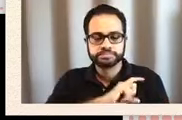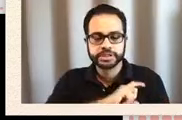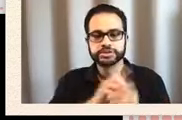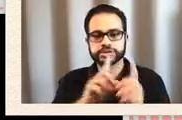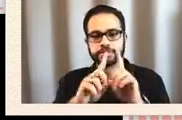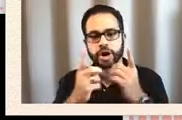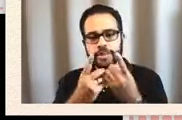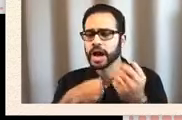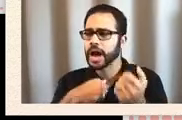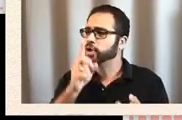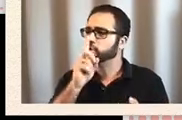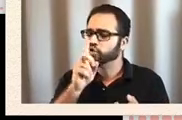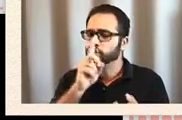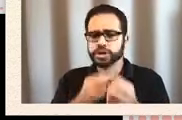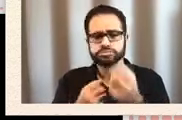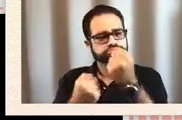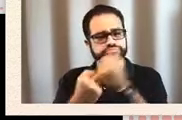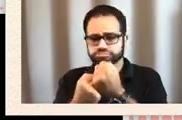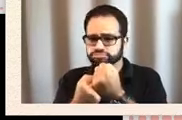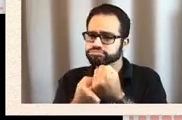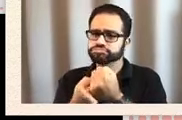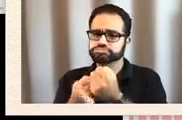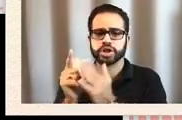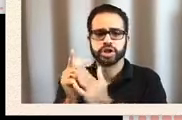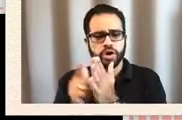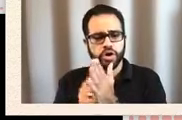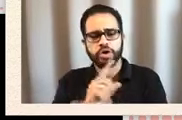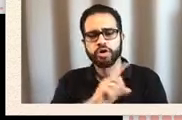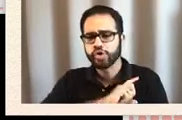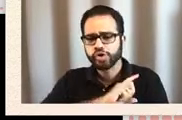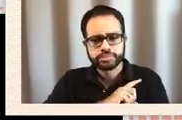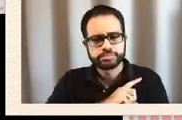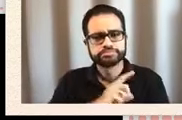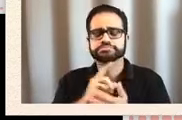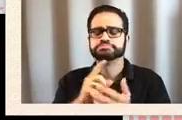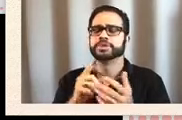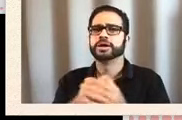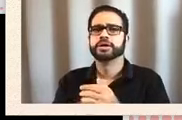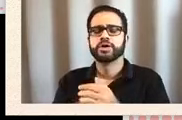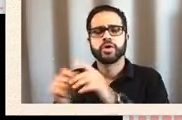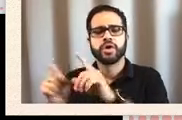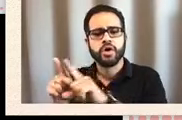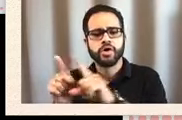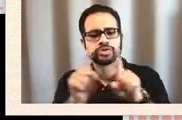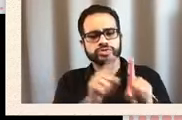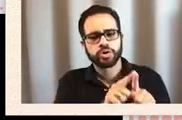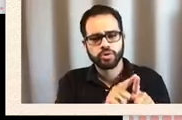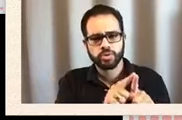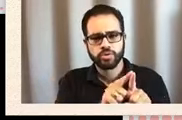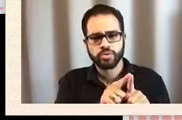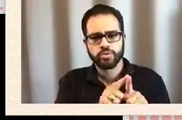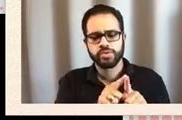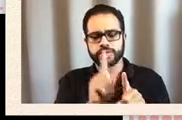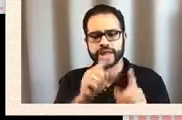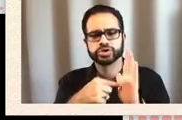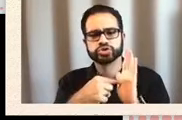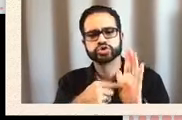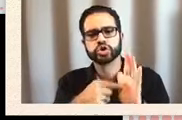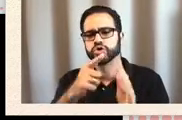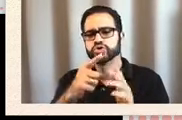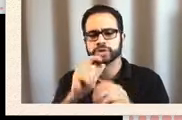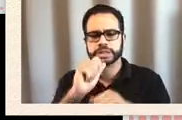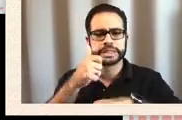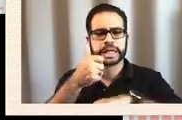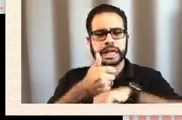law enforcement, but it also shows you're building relationships with your county